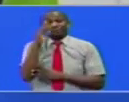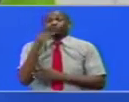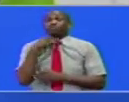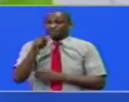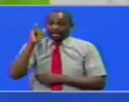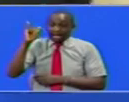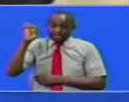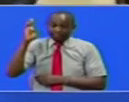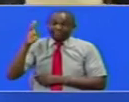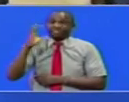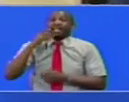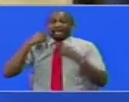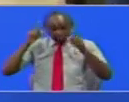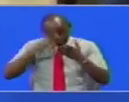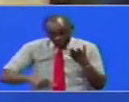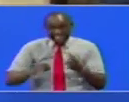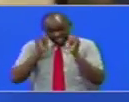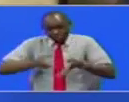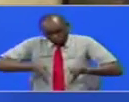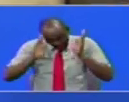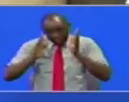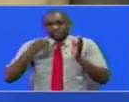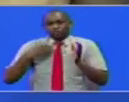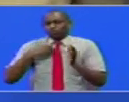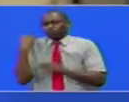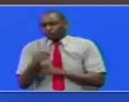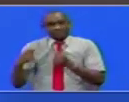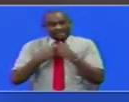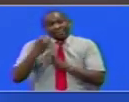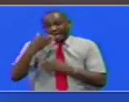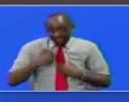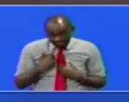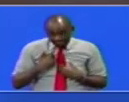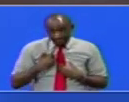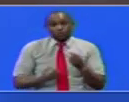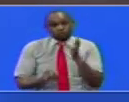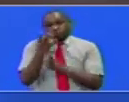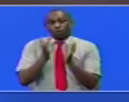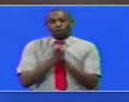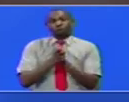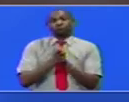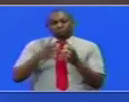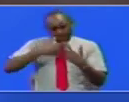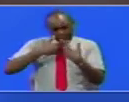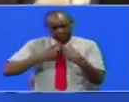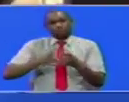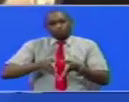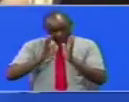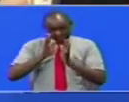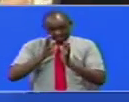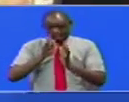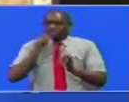the IEBC announced new measures to curb the challenges it faces in setting up an electronic management